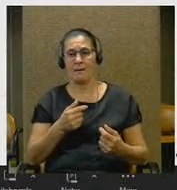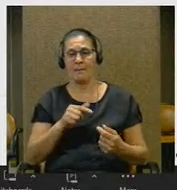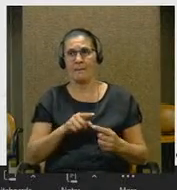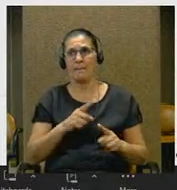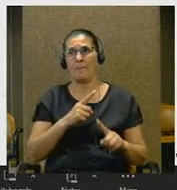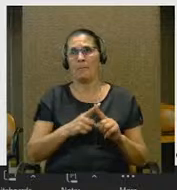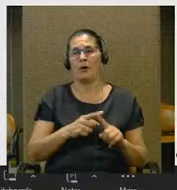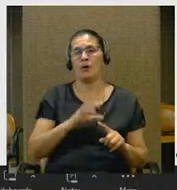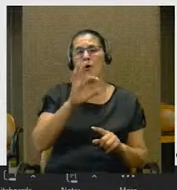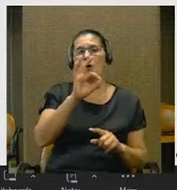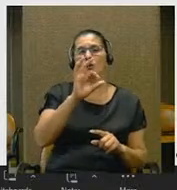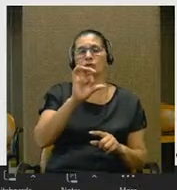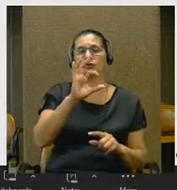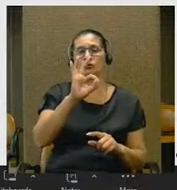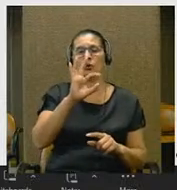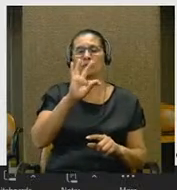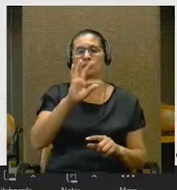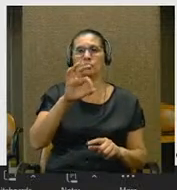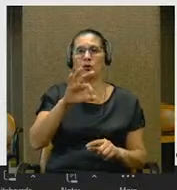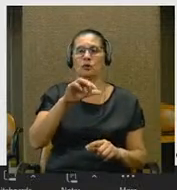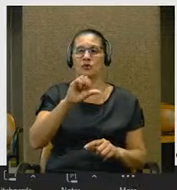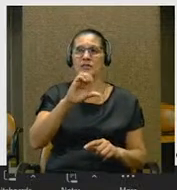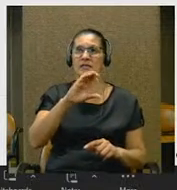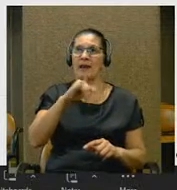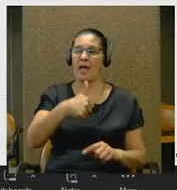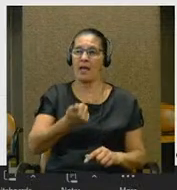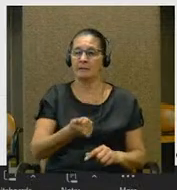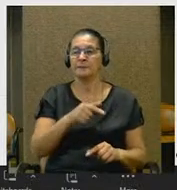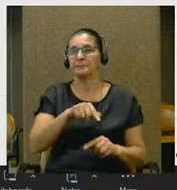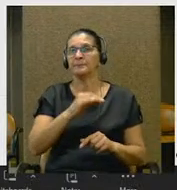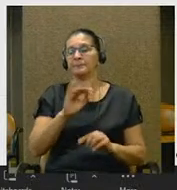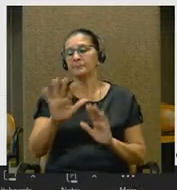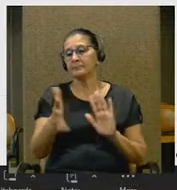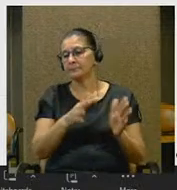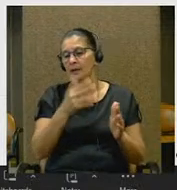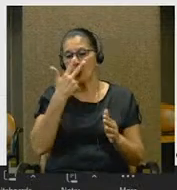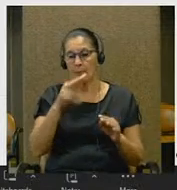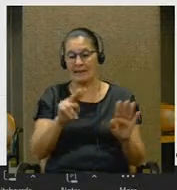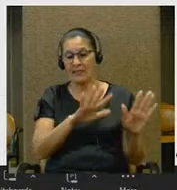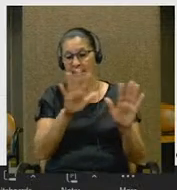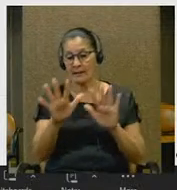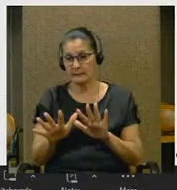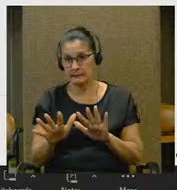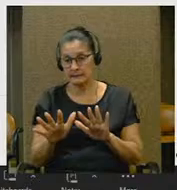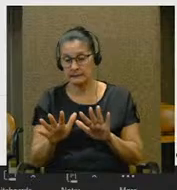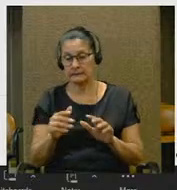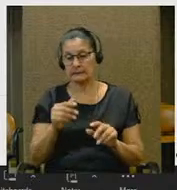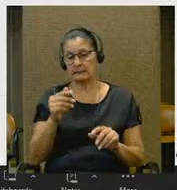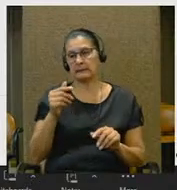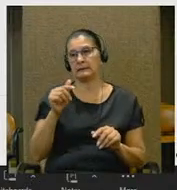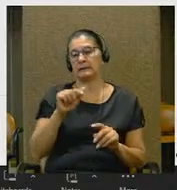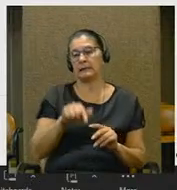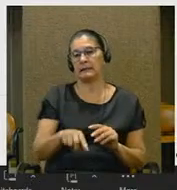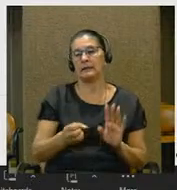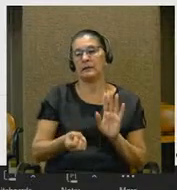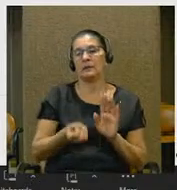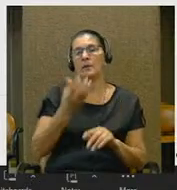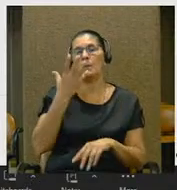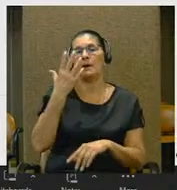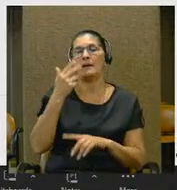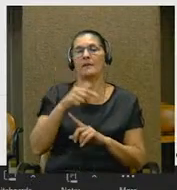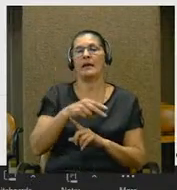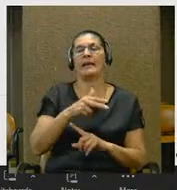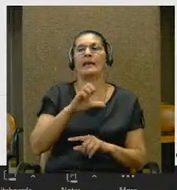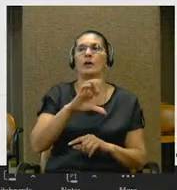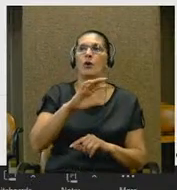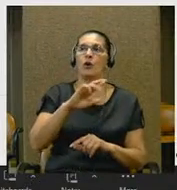time. But it was around 2010 that heroin use began to really pick up. And so, I mean, we've always